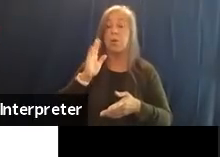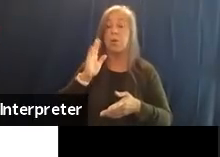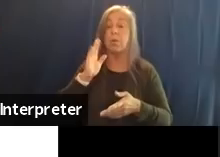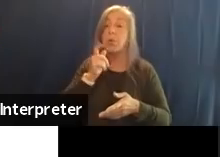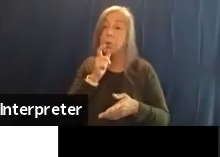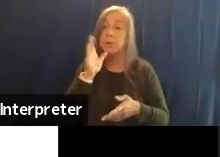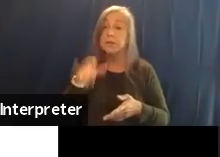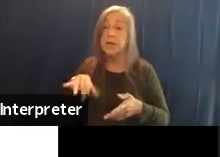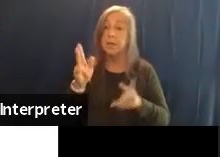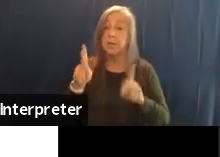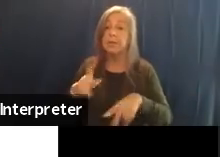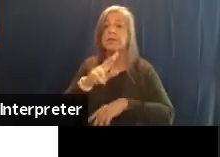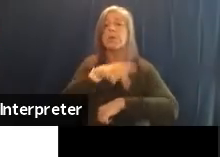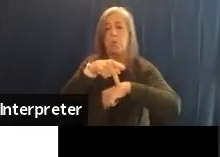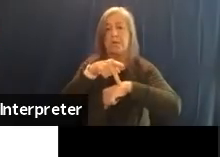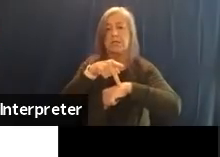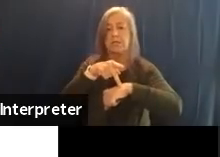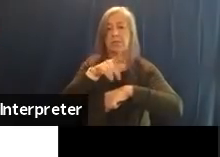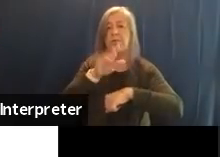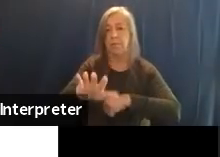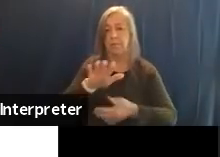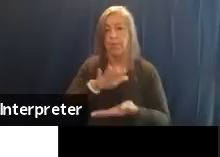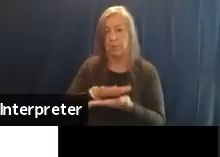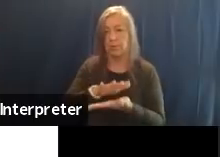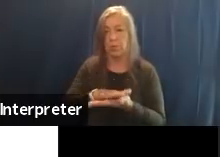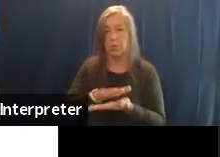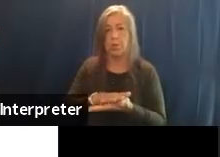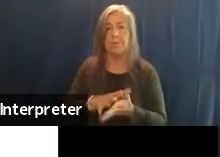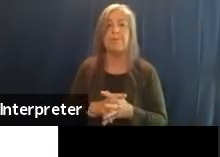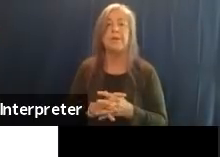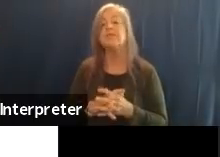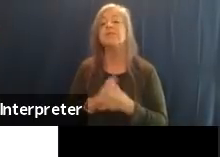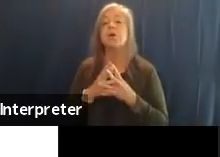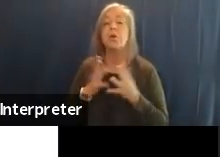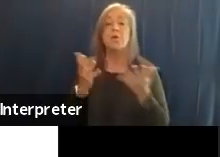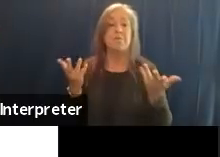facilities. With that, I introduce the panelists to you.